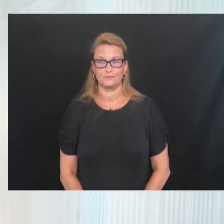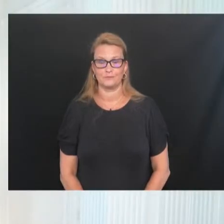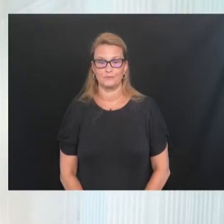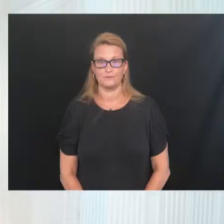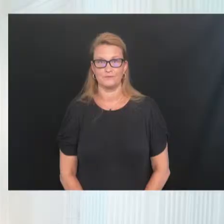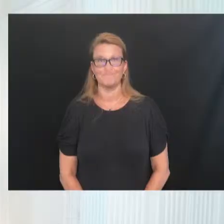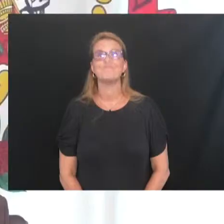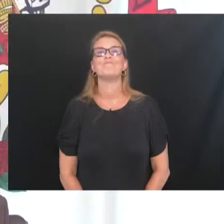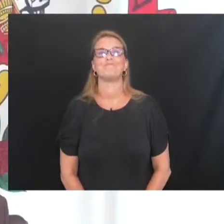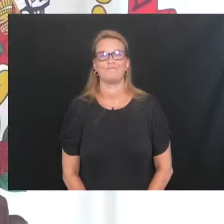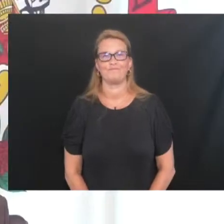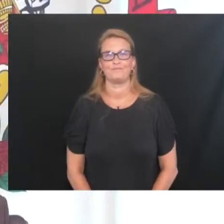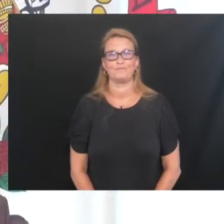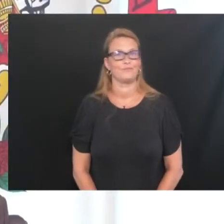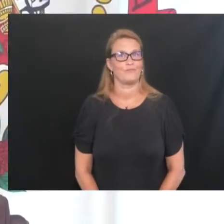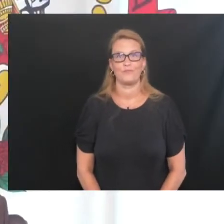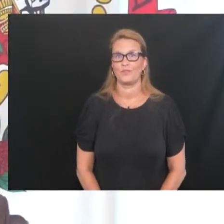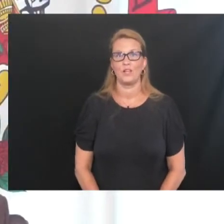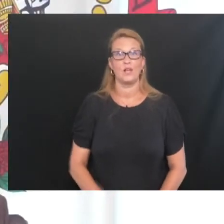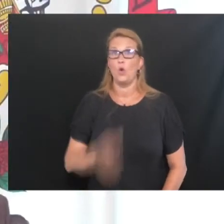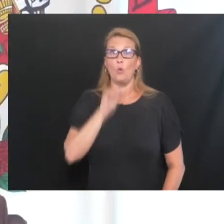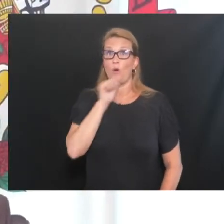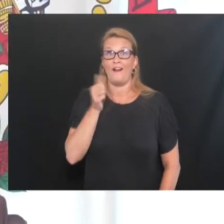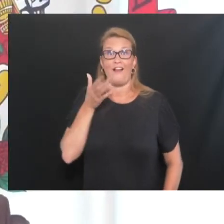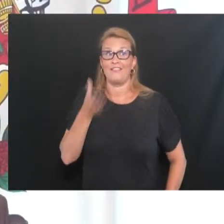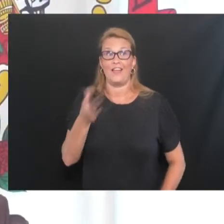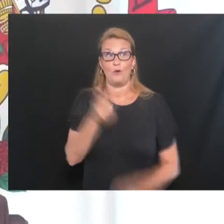Brendan, we're not there now.